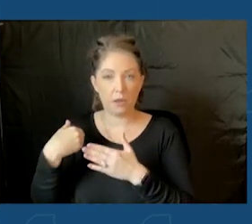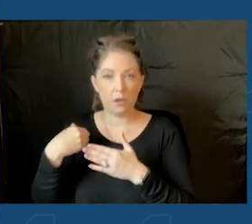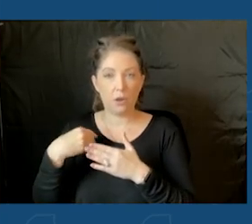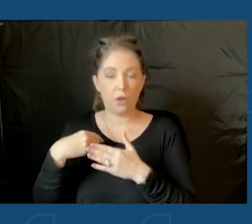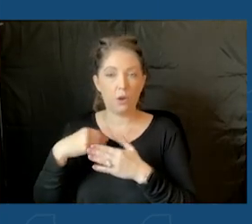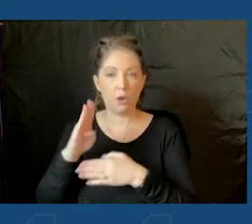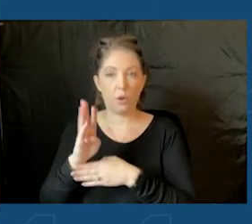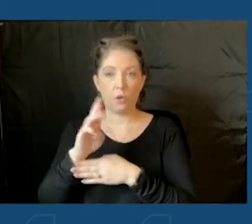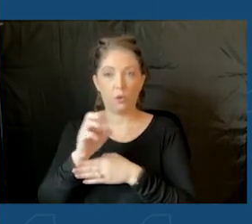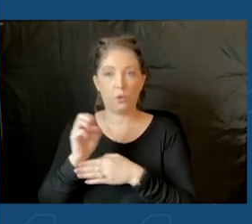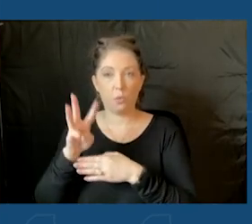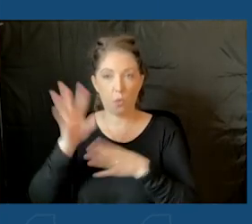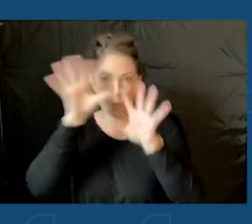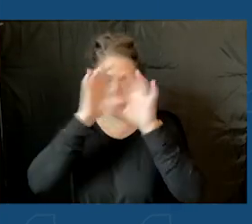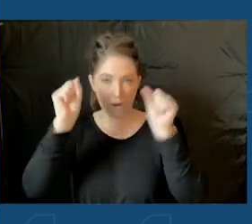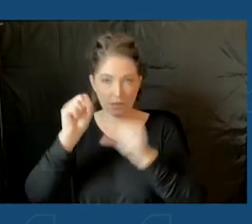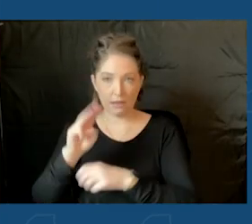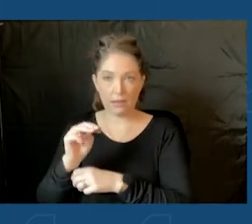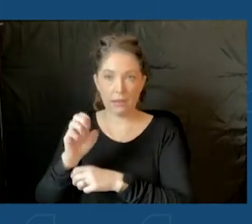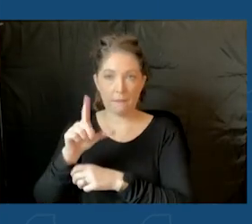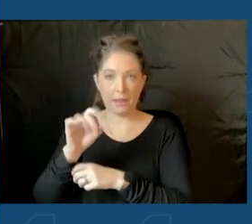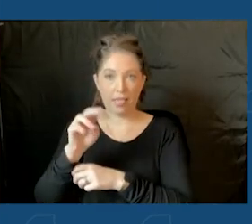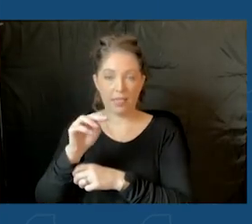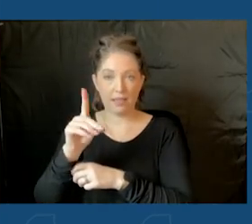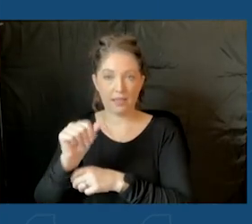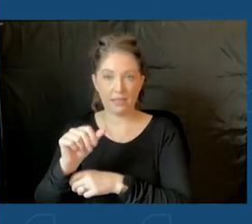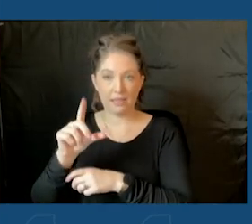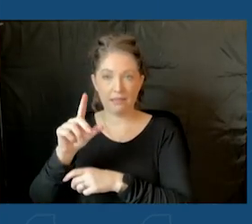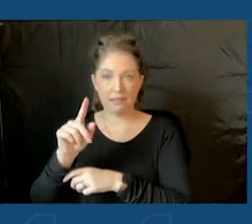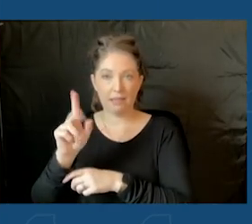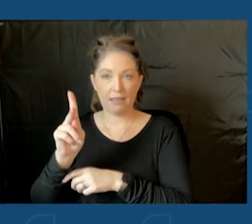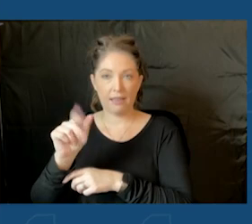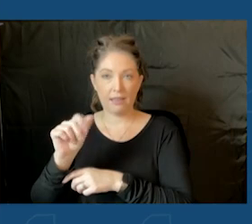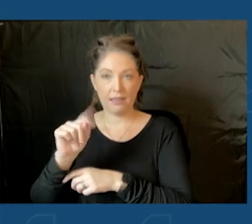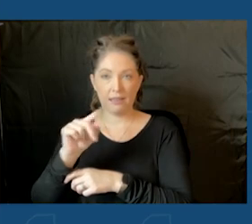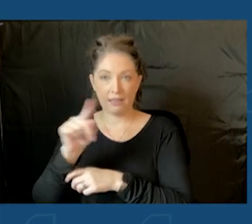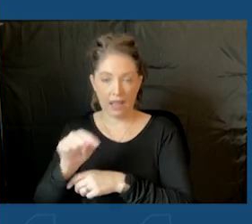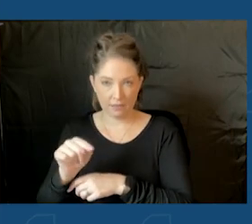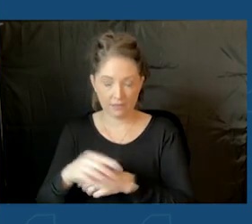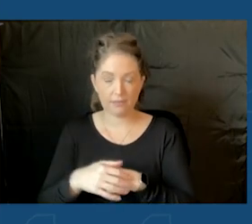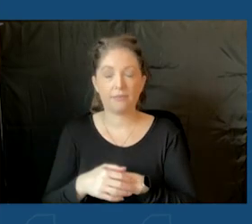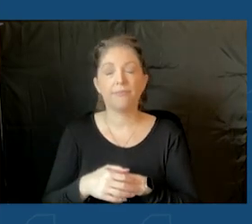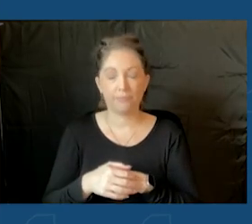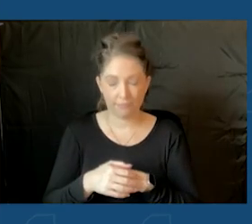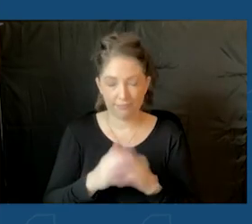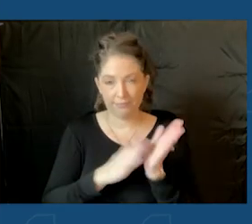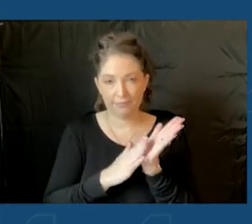Melinda Katz, who was my co-chair when we started this program,